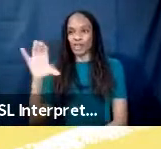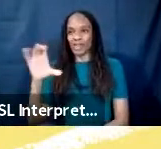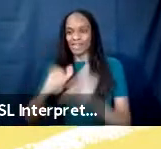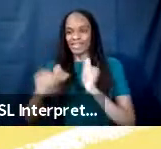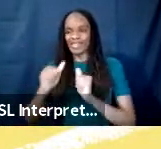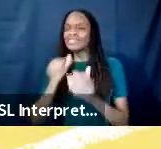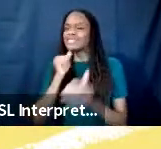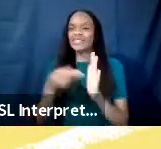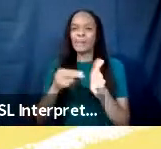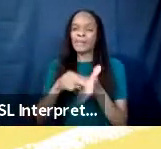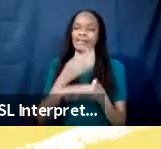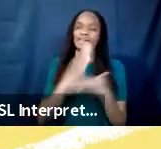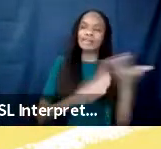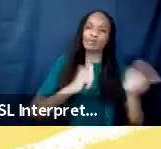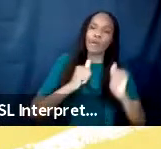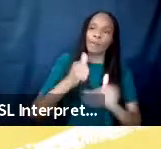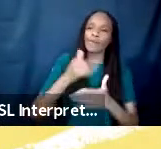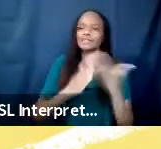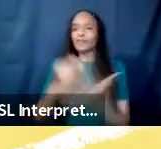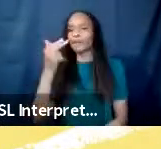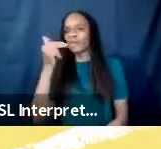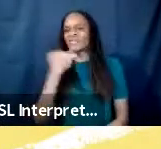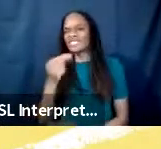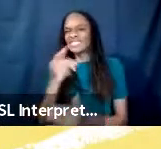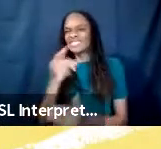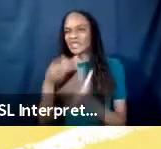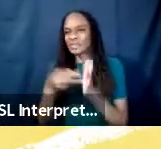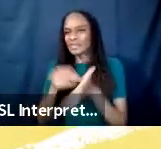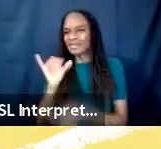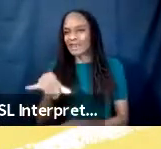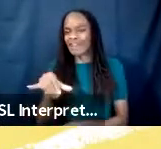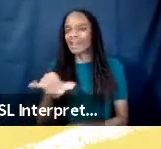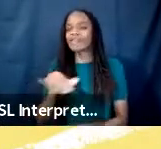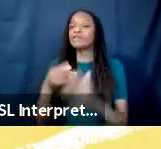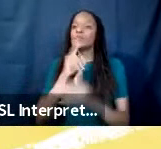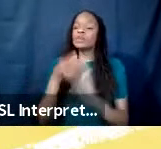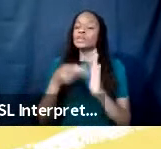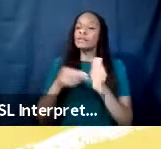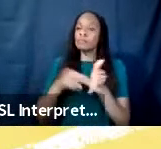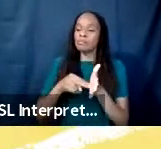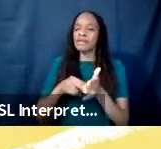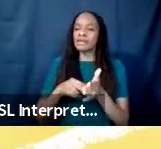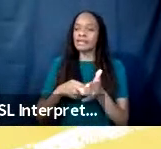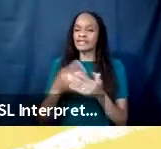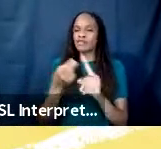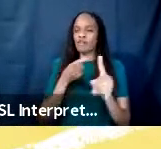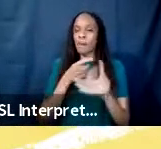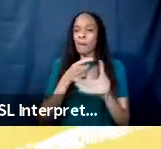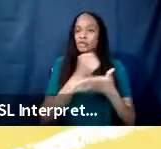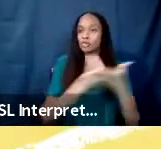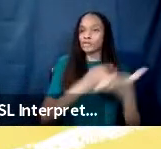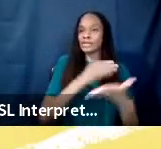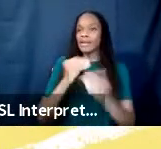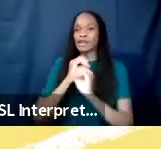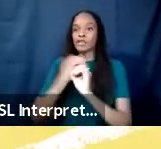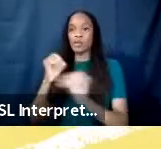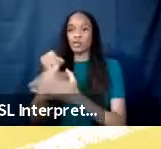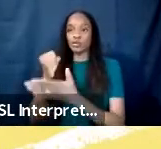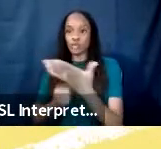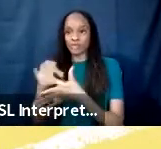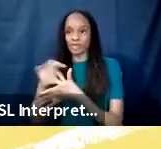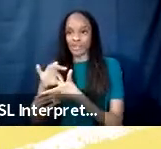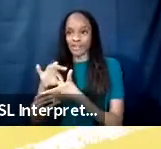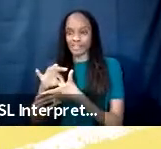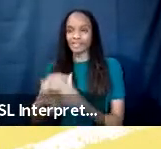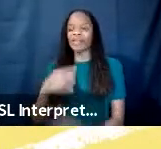and some comedy, though there is. We're really more talking about a distinction between like scripted and unscripted content. And I'm sure we could